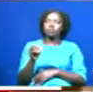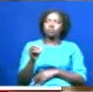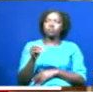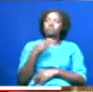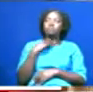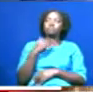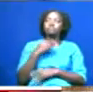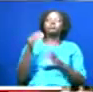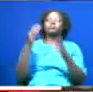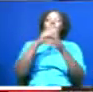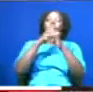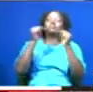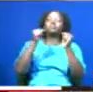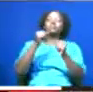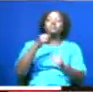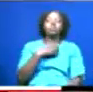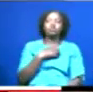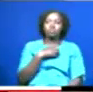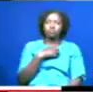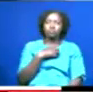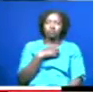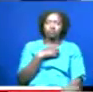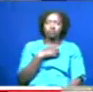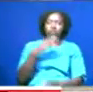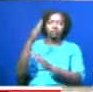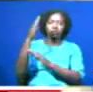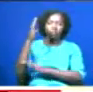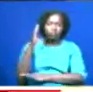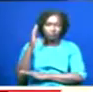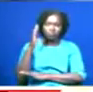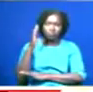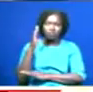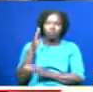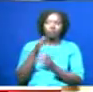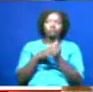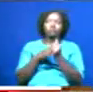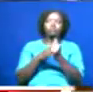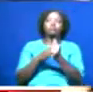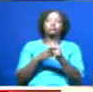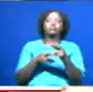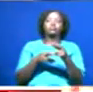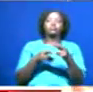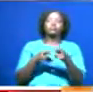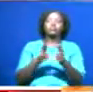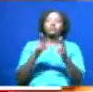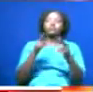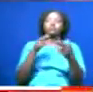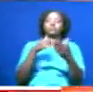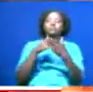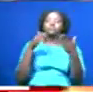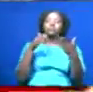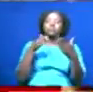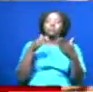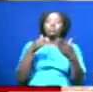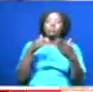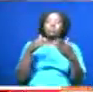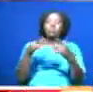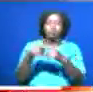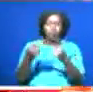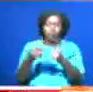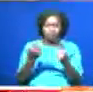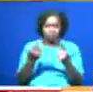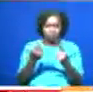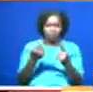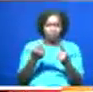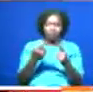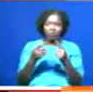Cyril Ramaphosa resign as security forces guarded malls and roads to prevent violence and looting. Several journalists working for